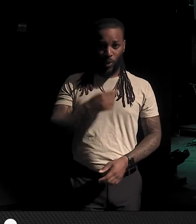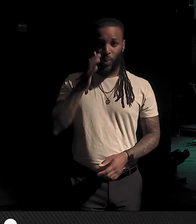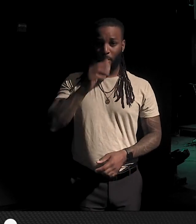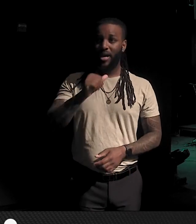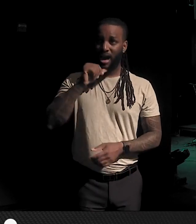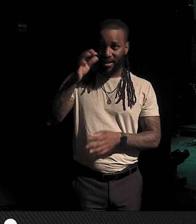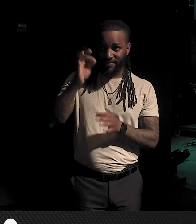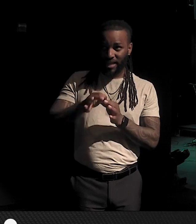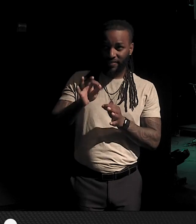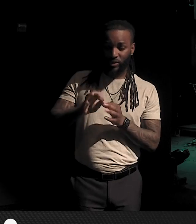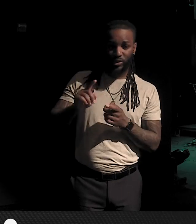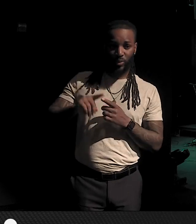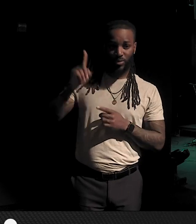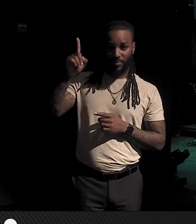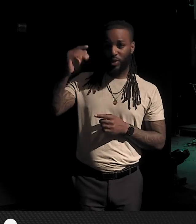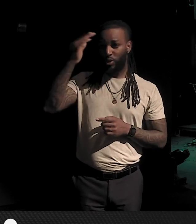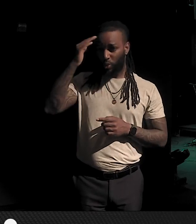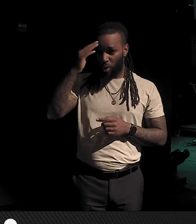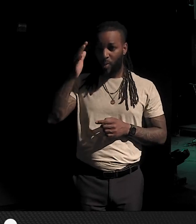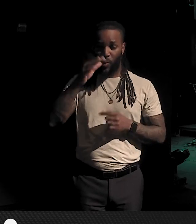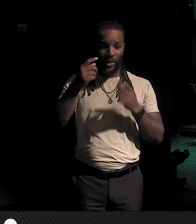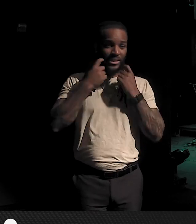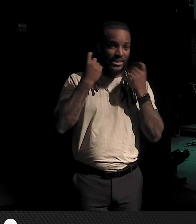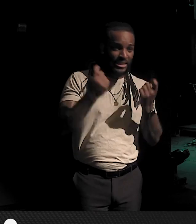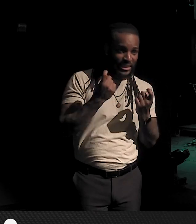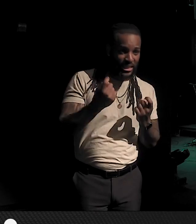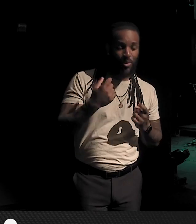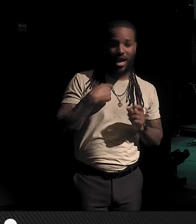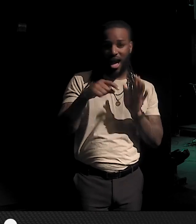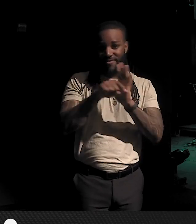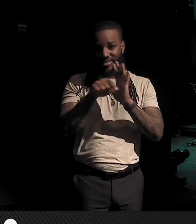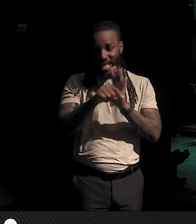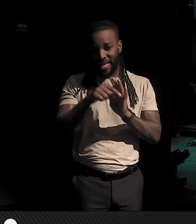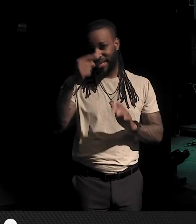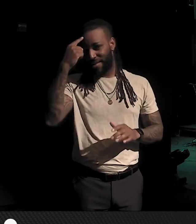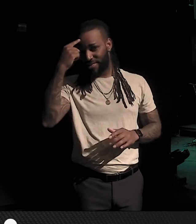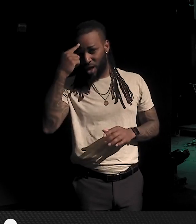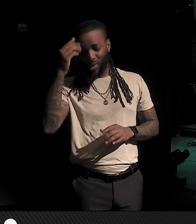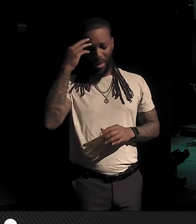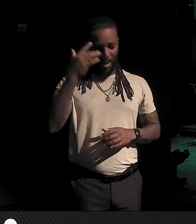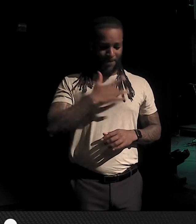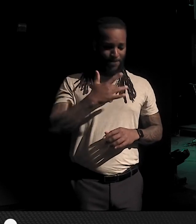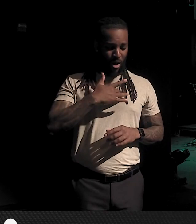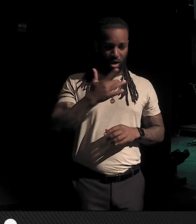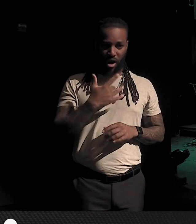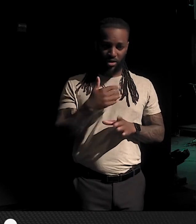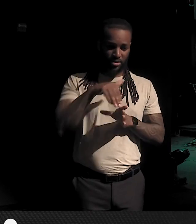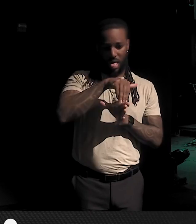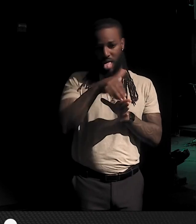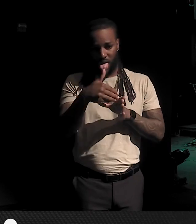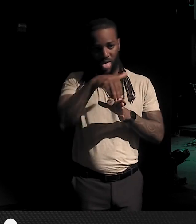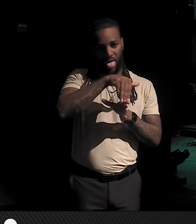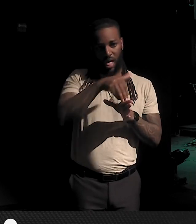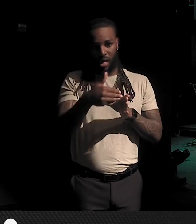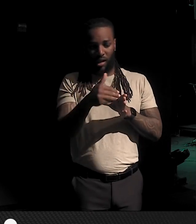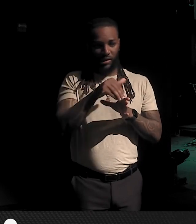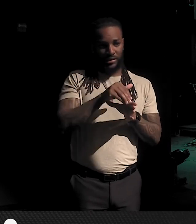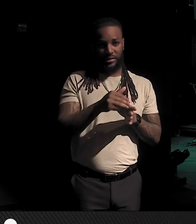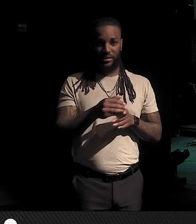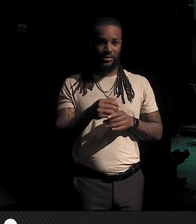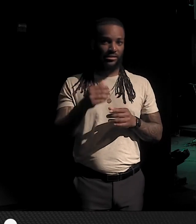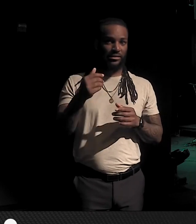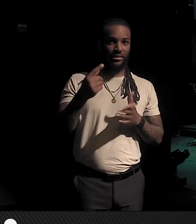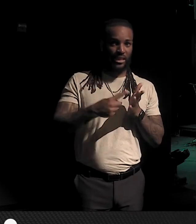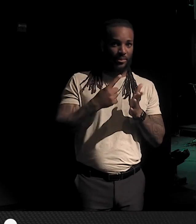next Saturday, even knowing our thoughts that will betray us this week. Even knowing that my heart is fickle and unpredictable and won't always think and feel the